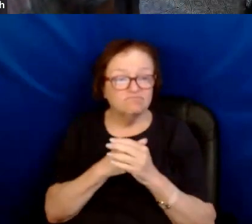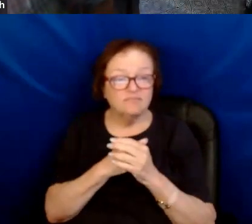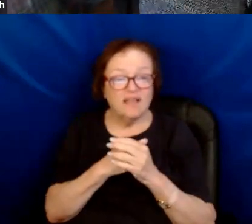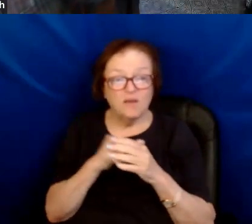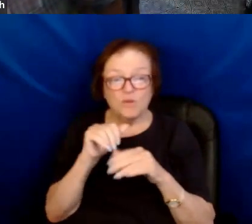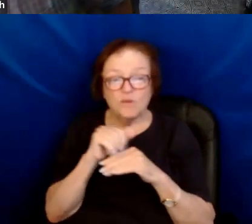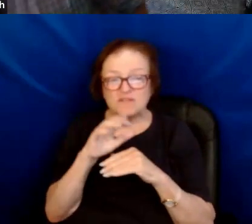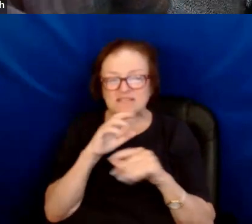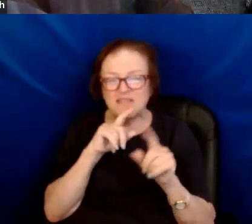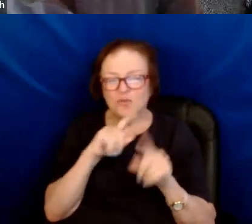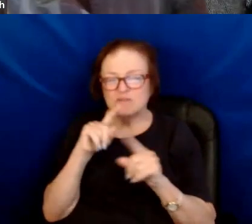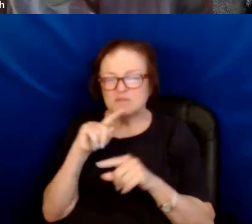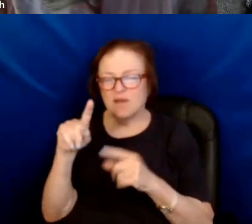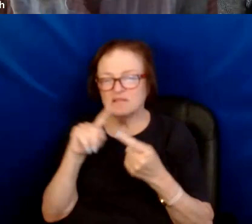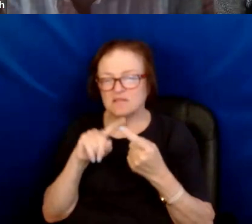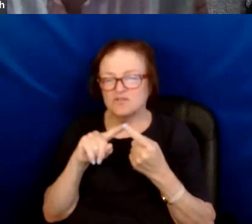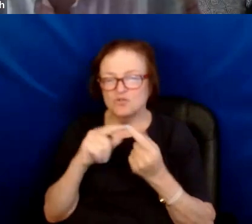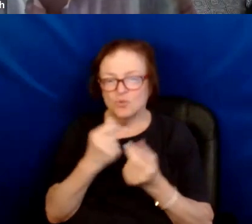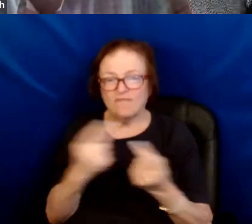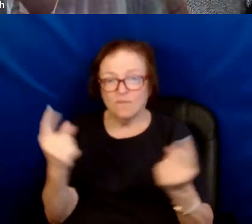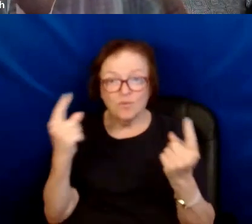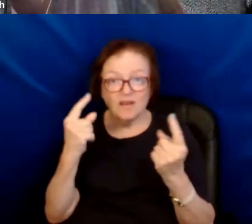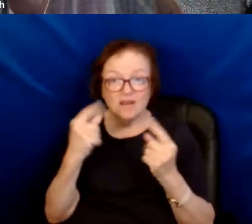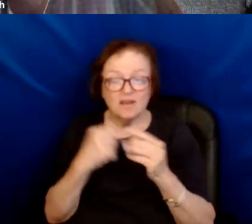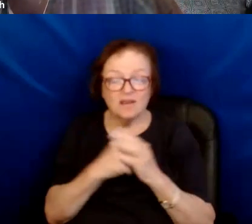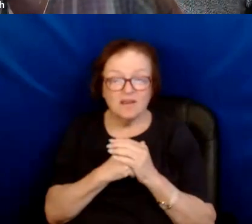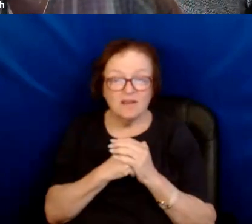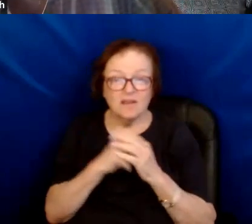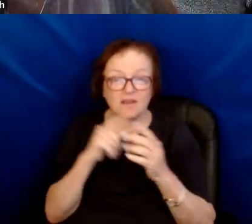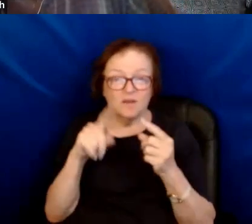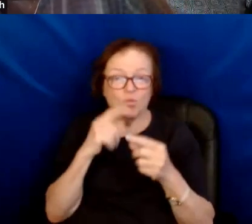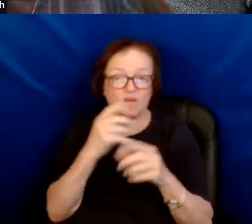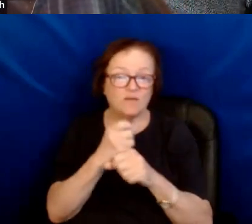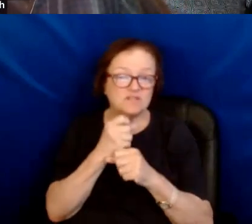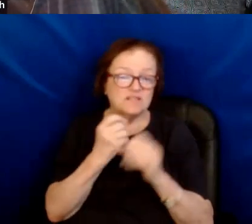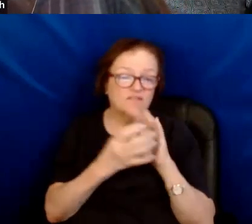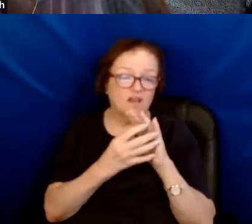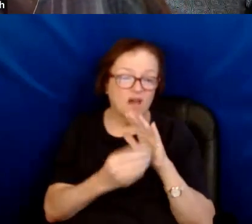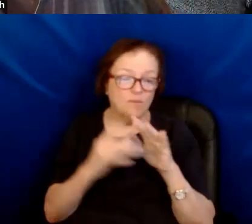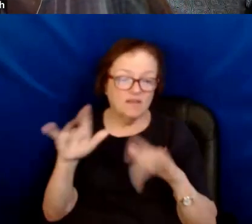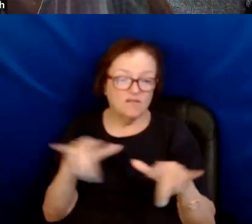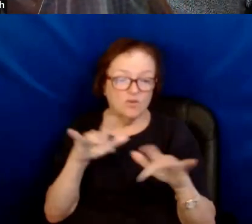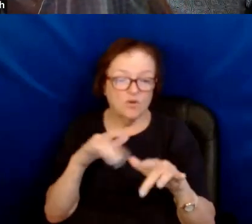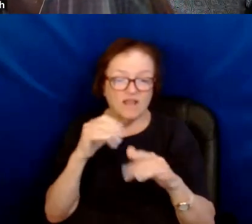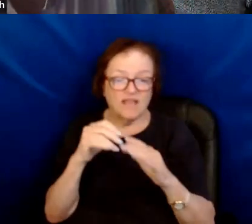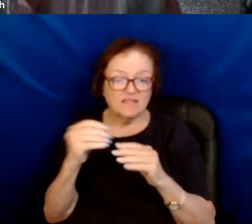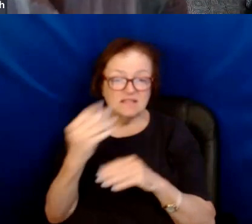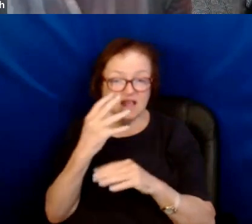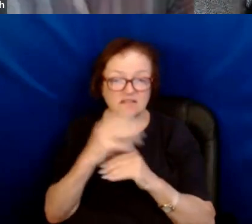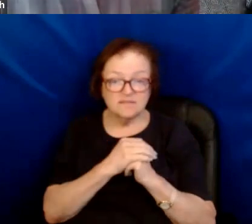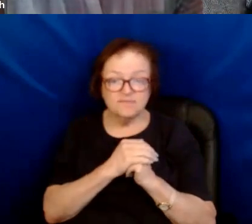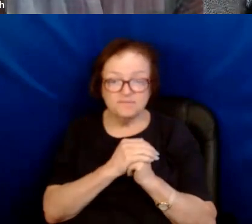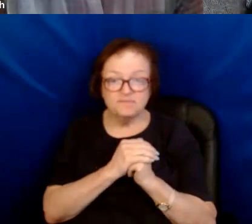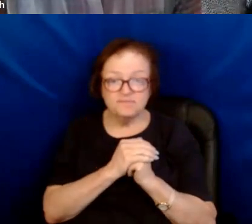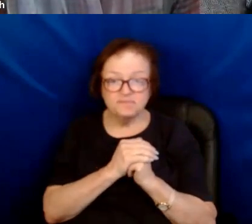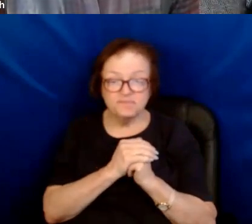the responses to everyone when they receive the copy of the recording link and the slides. Yeah. When